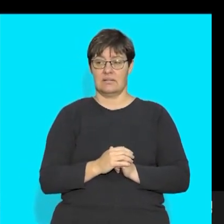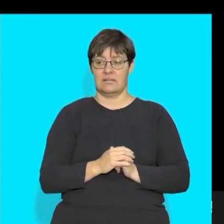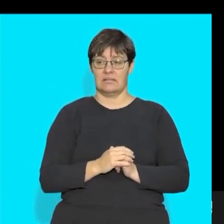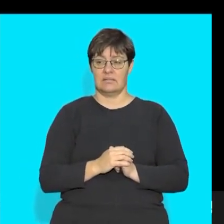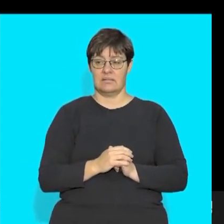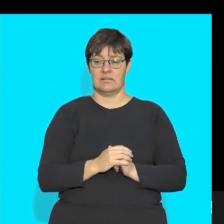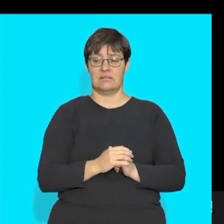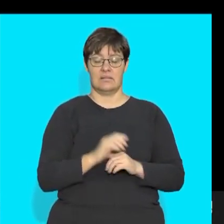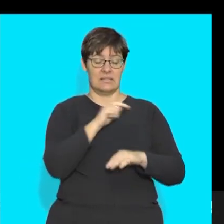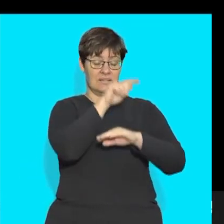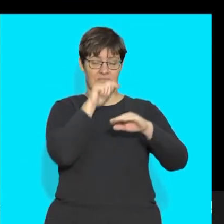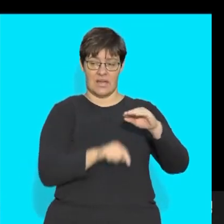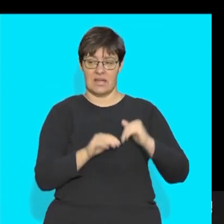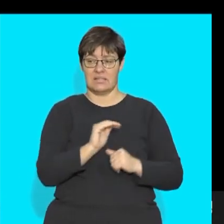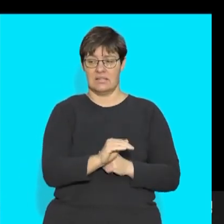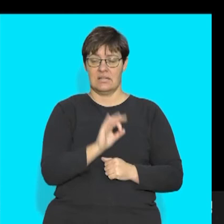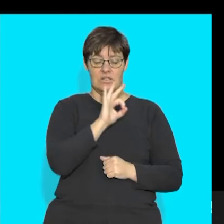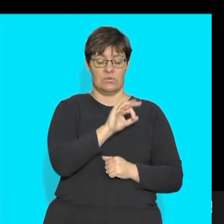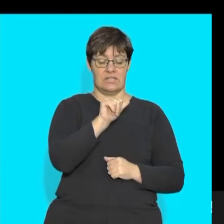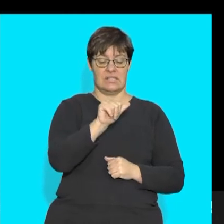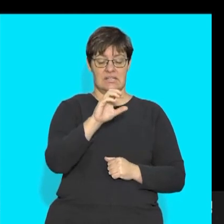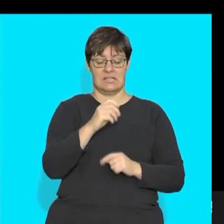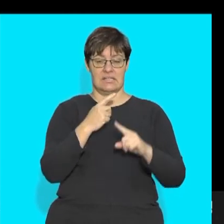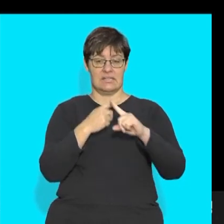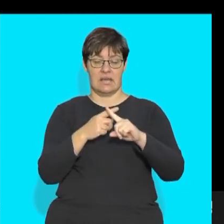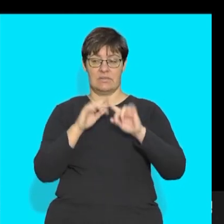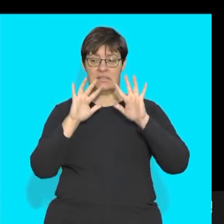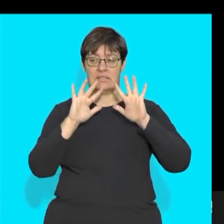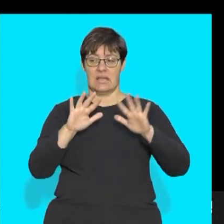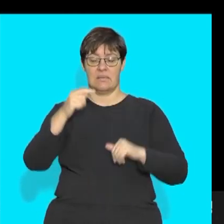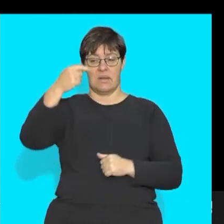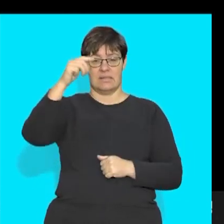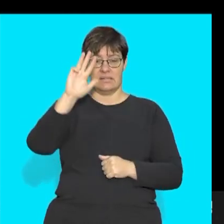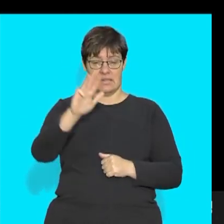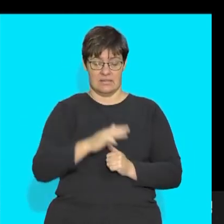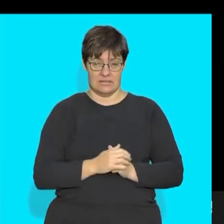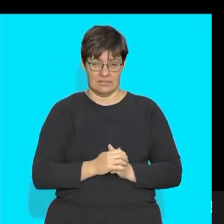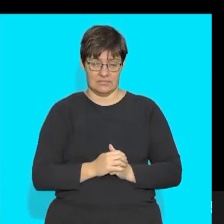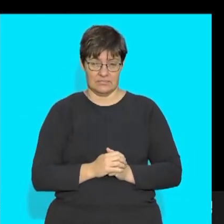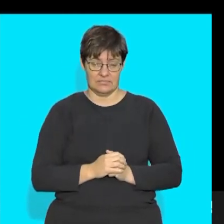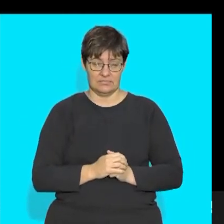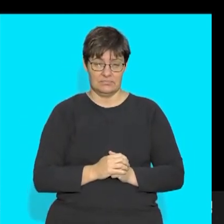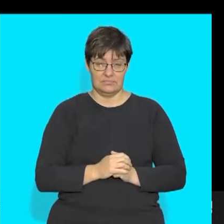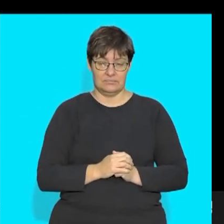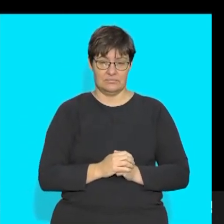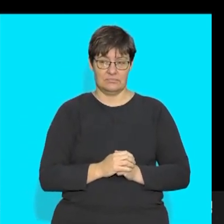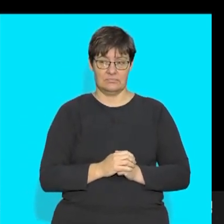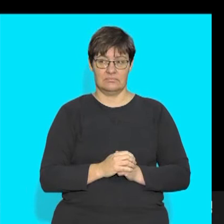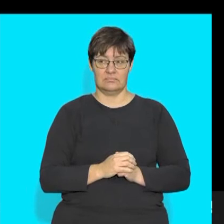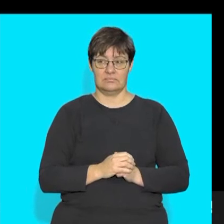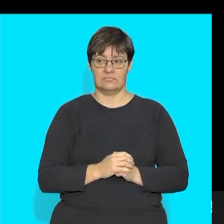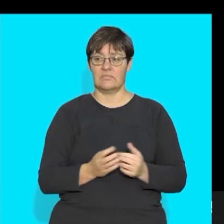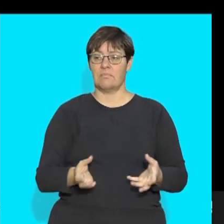to the 8. Now I'm going to divide that by 360 to the minus